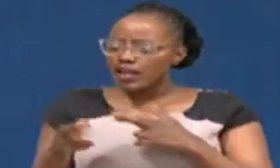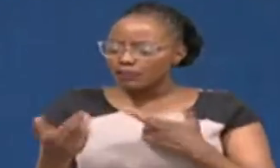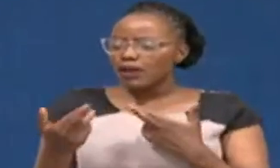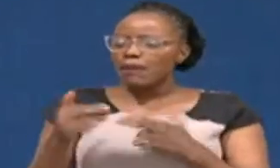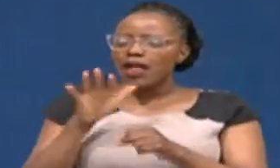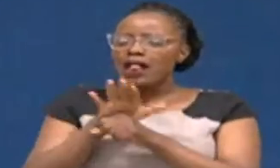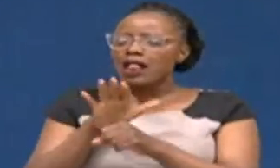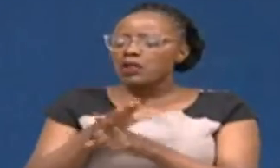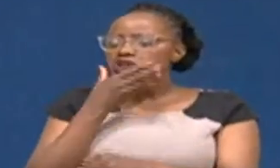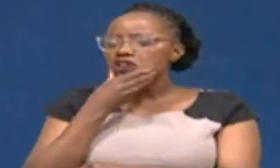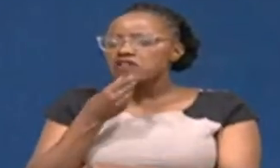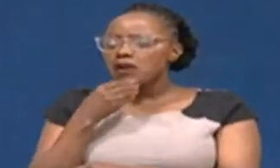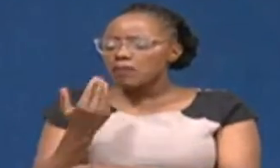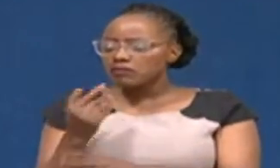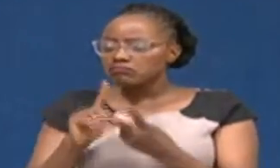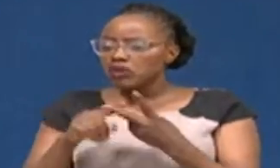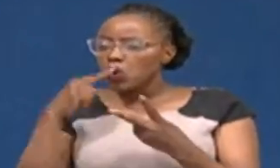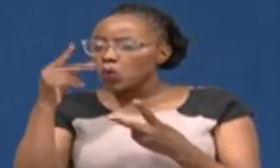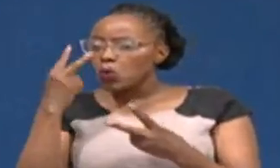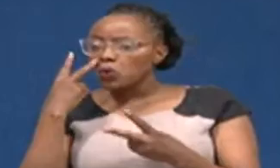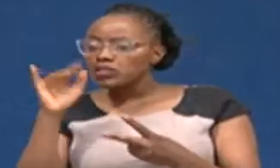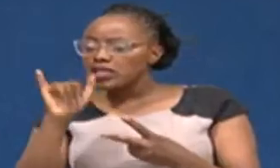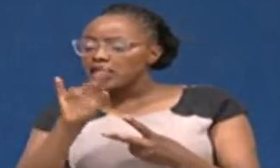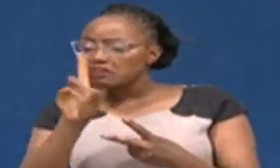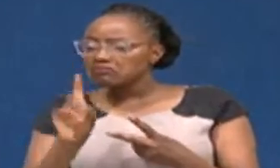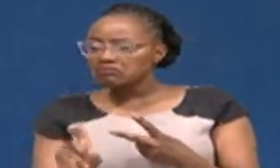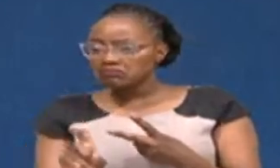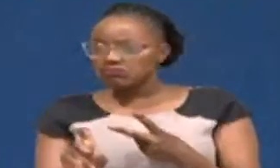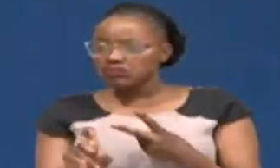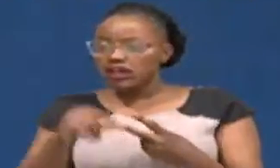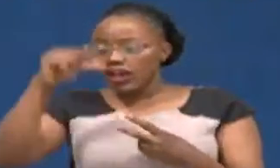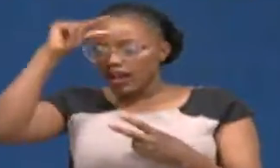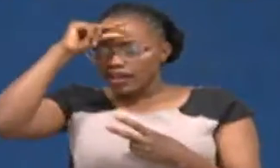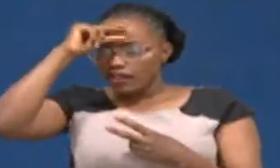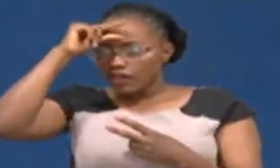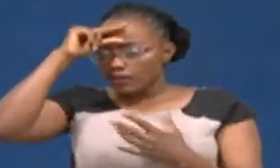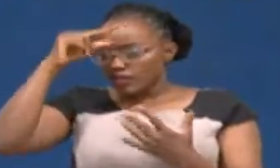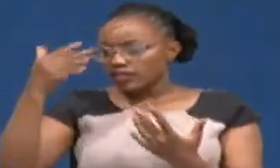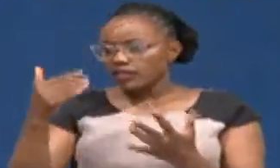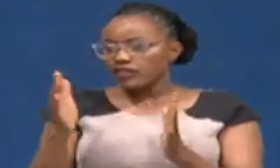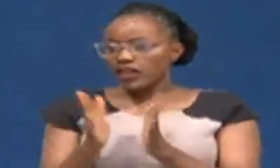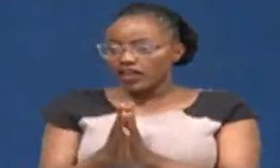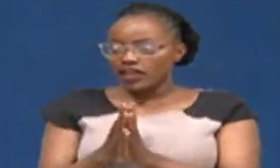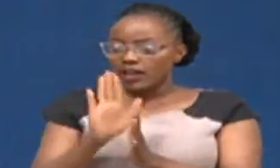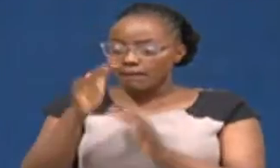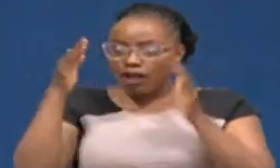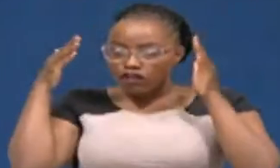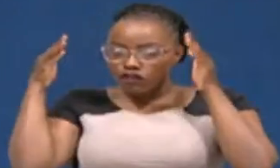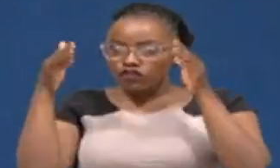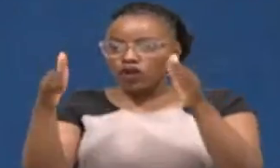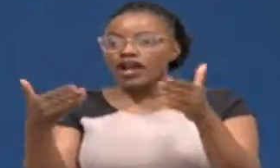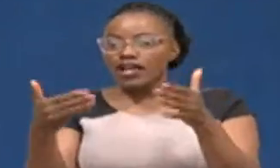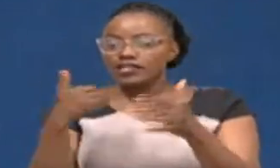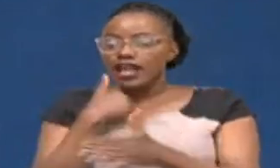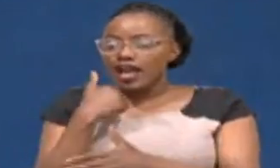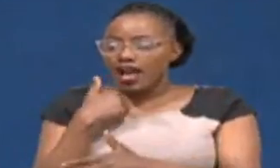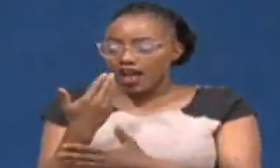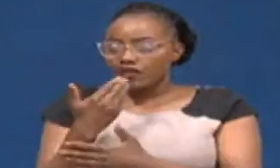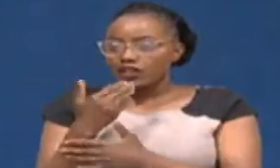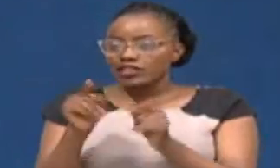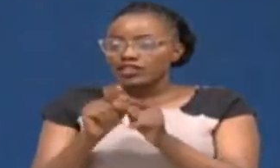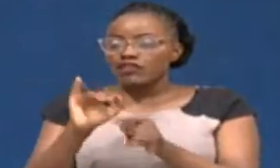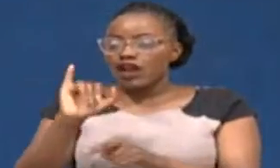women who were raped, who saw that? The government and its focus has been on